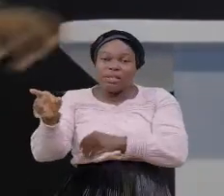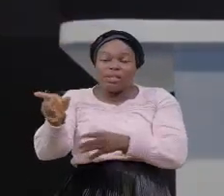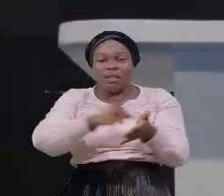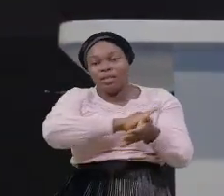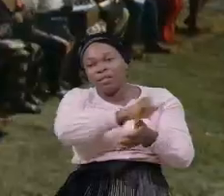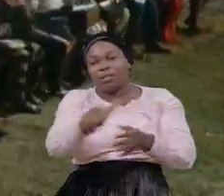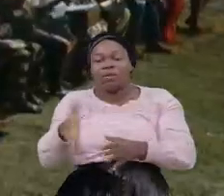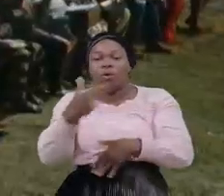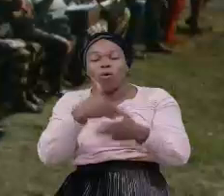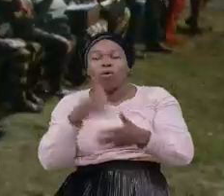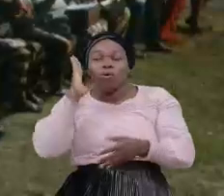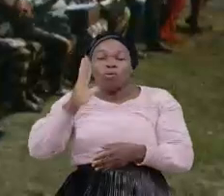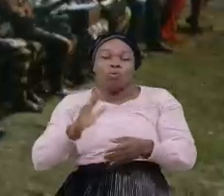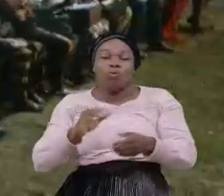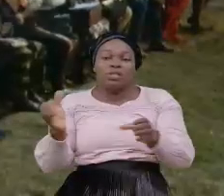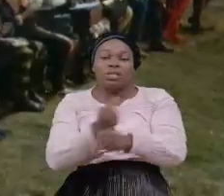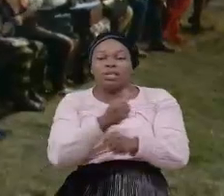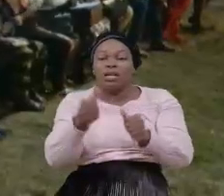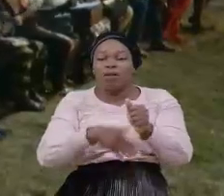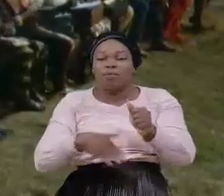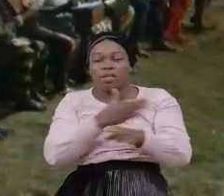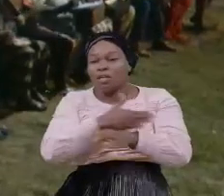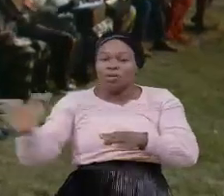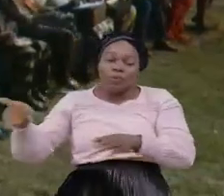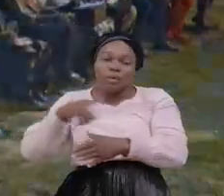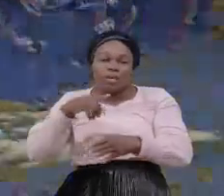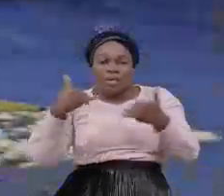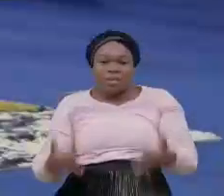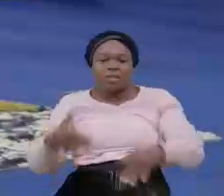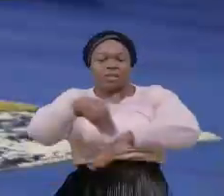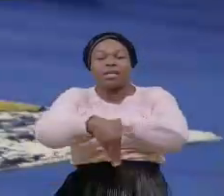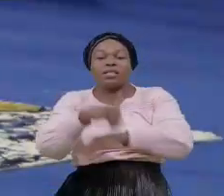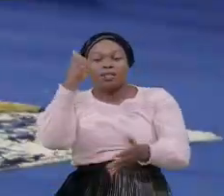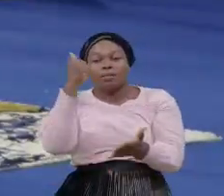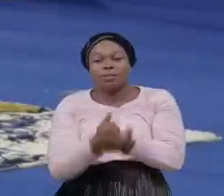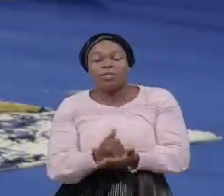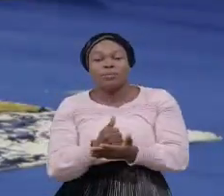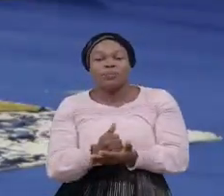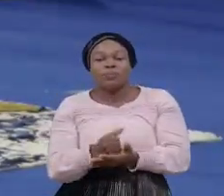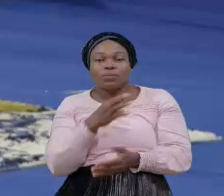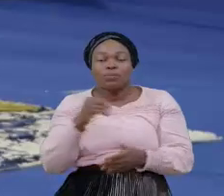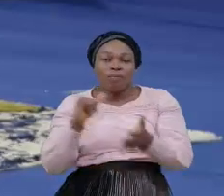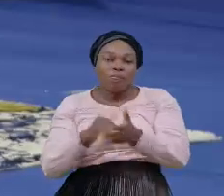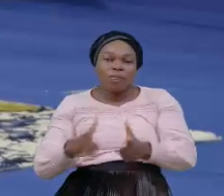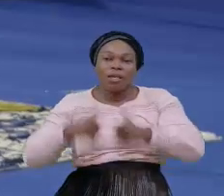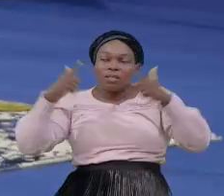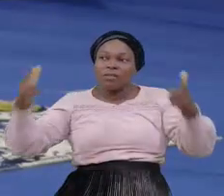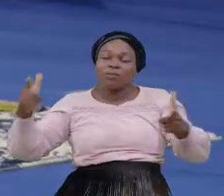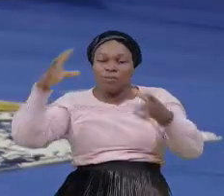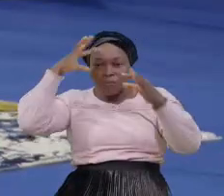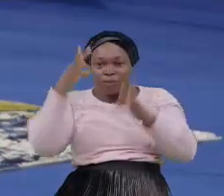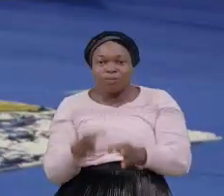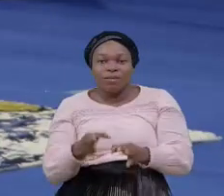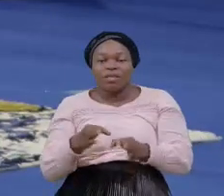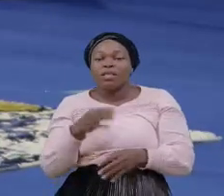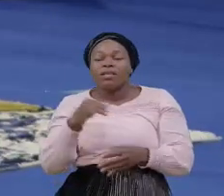away tonight. And we come with that great faith in the great